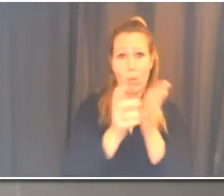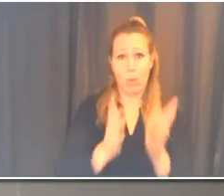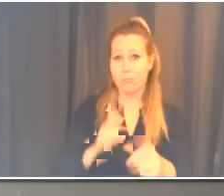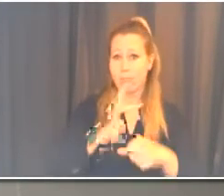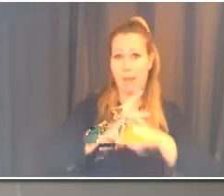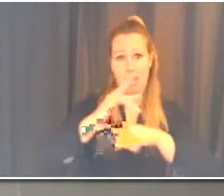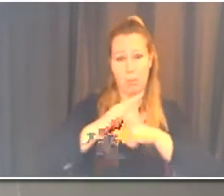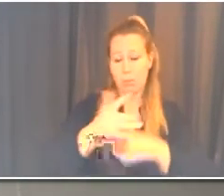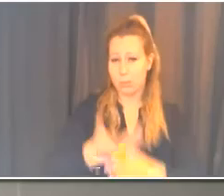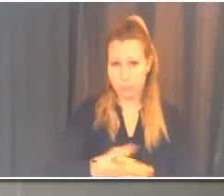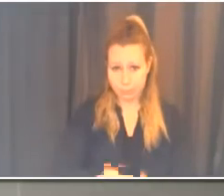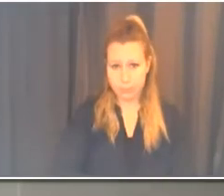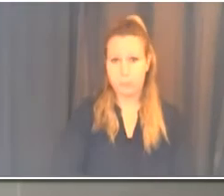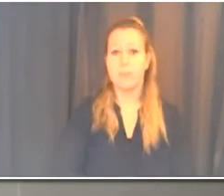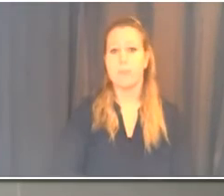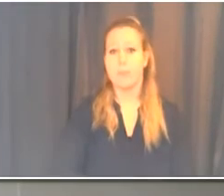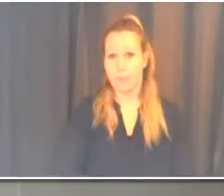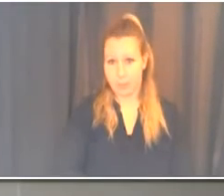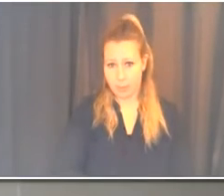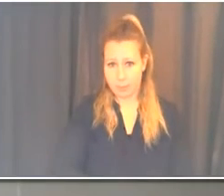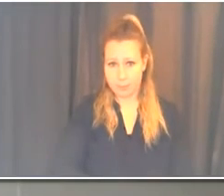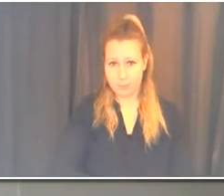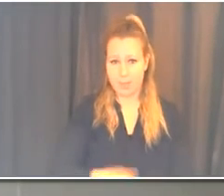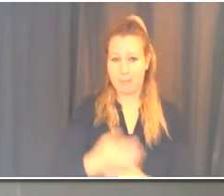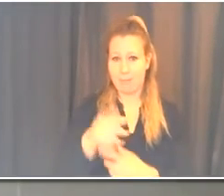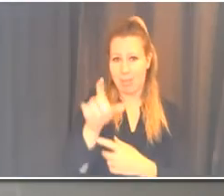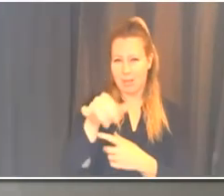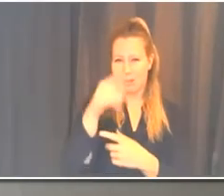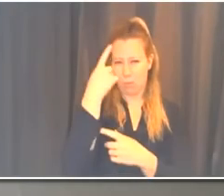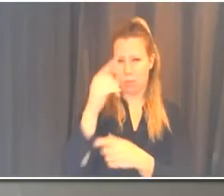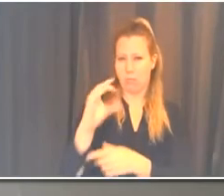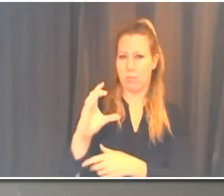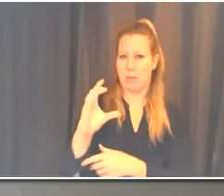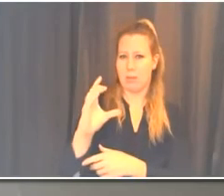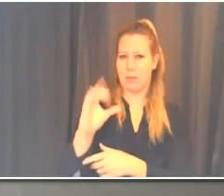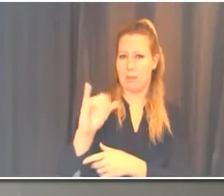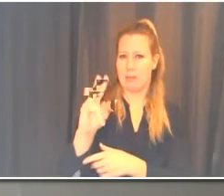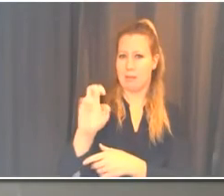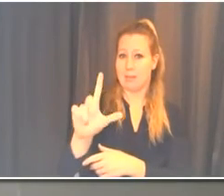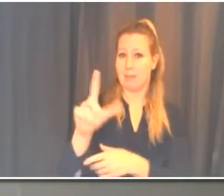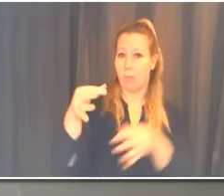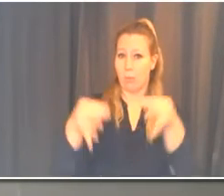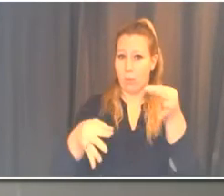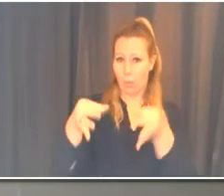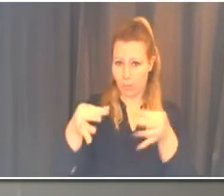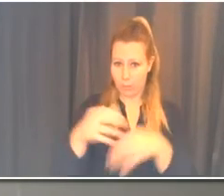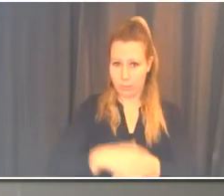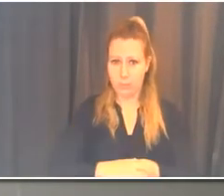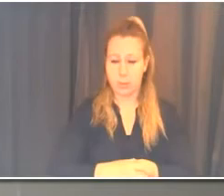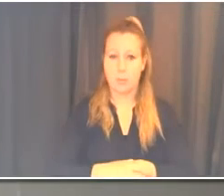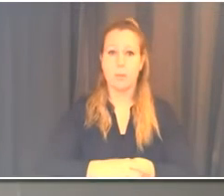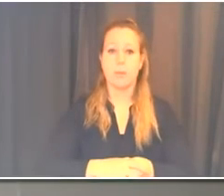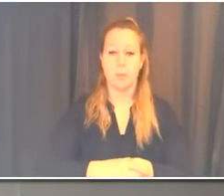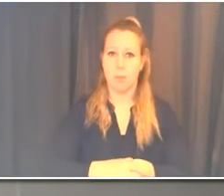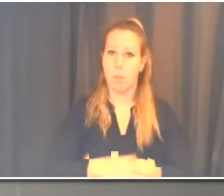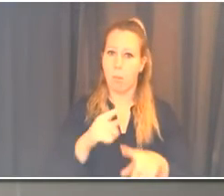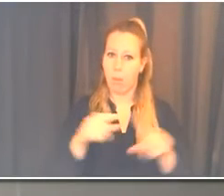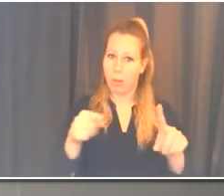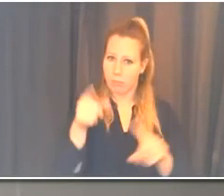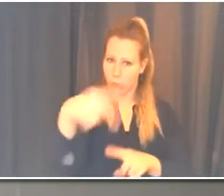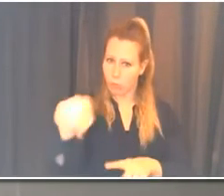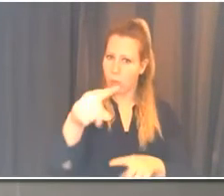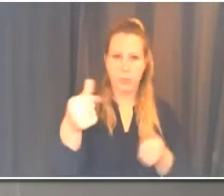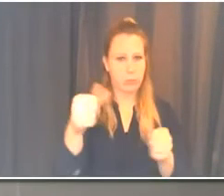and I do appreciate that for all of this pivoting to a virtual reality is extremely difficult I will say that um